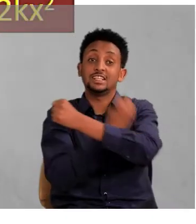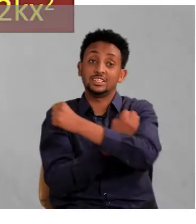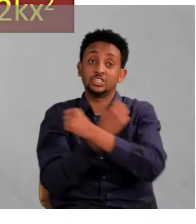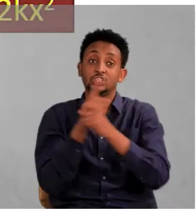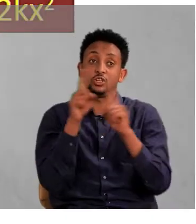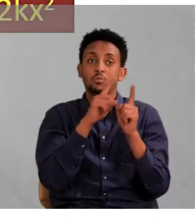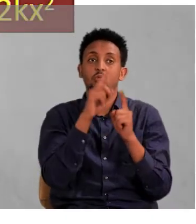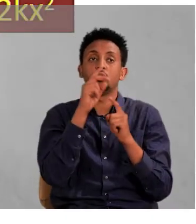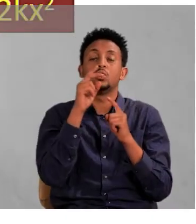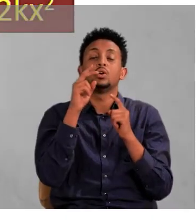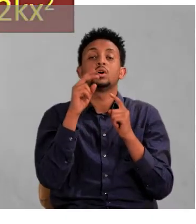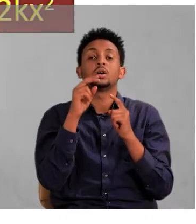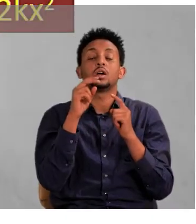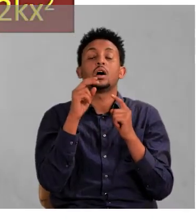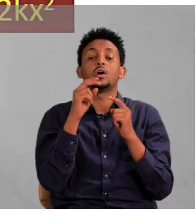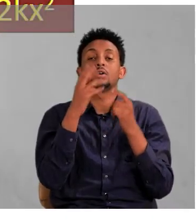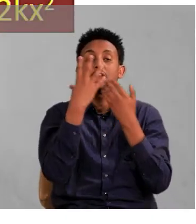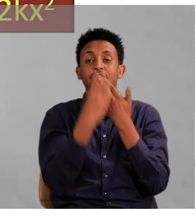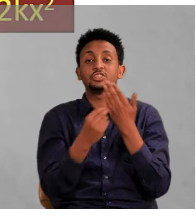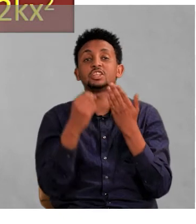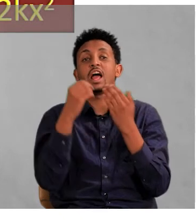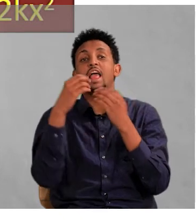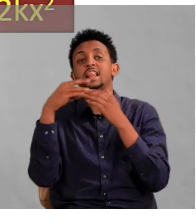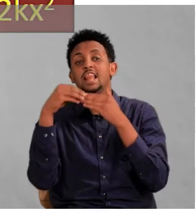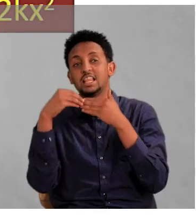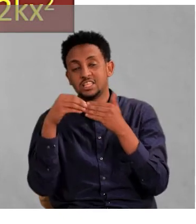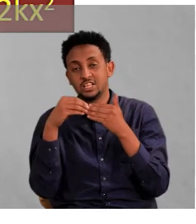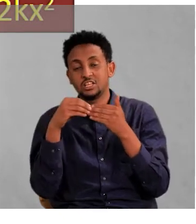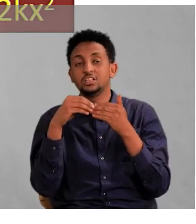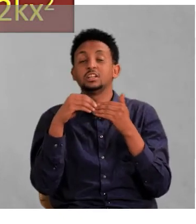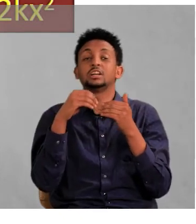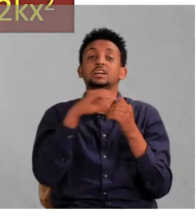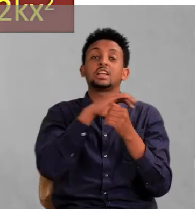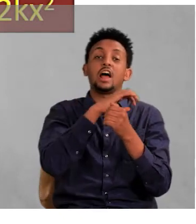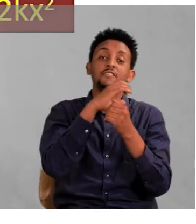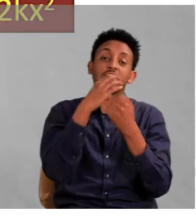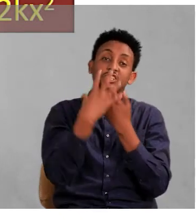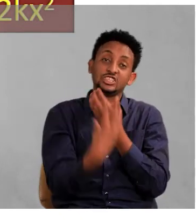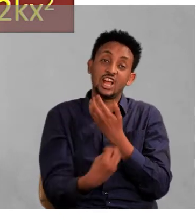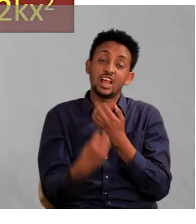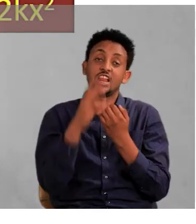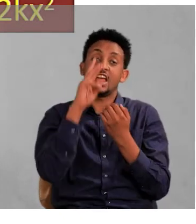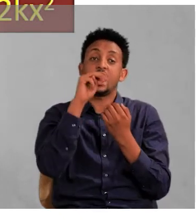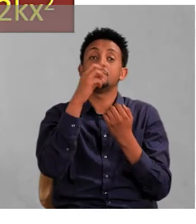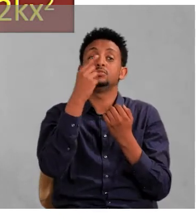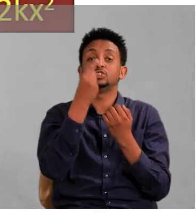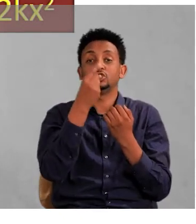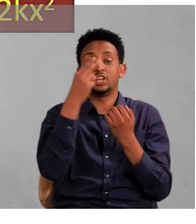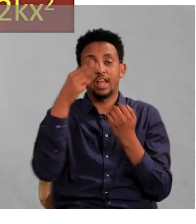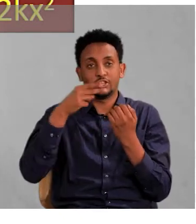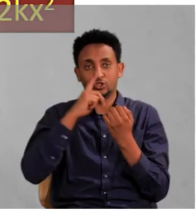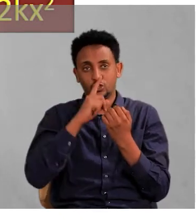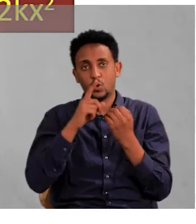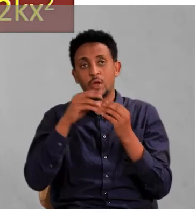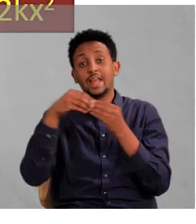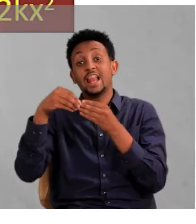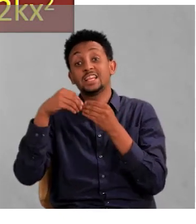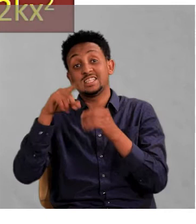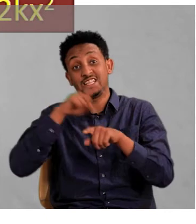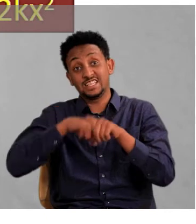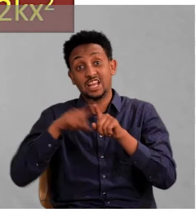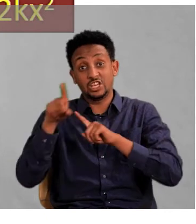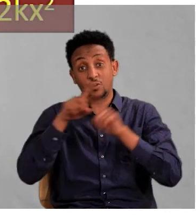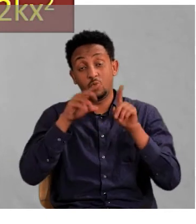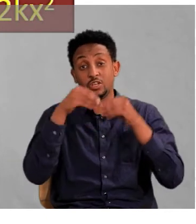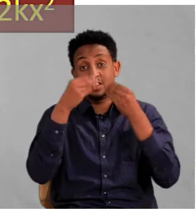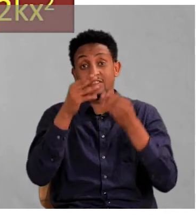categorized into two as gravitational and elastic potential energy. Gravitational potential energy is mgh, whereas the elastic potential energy